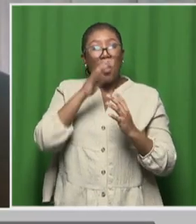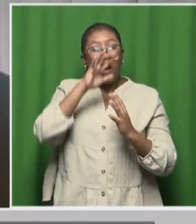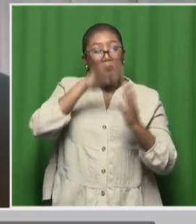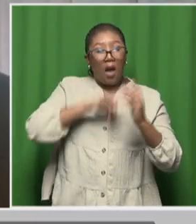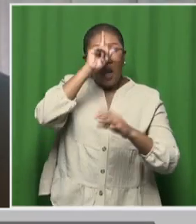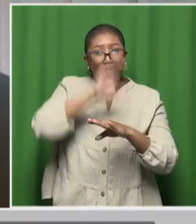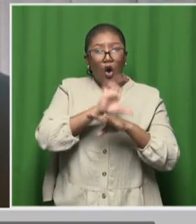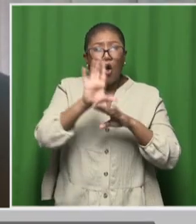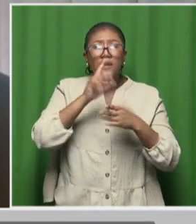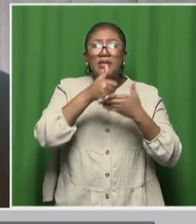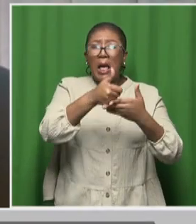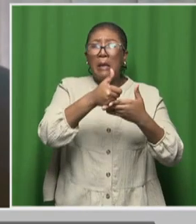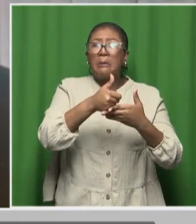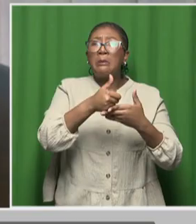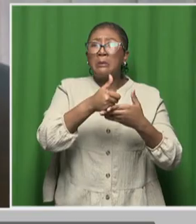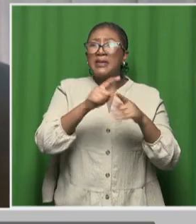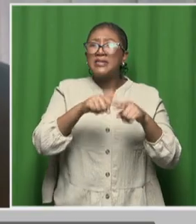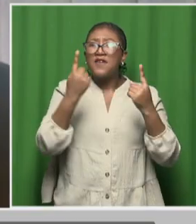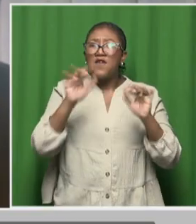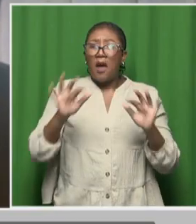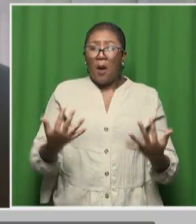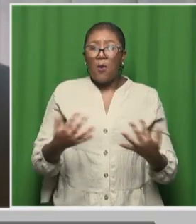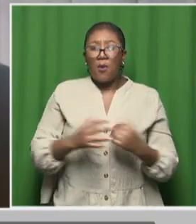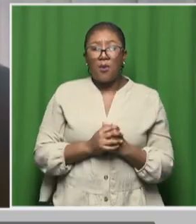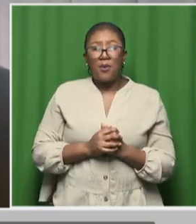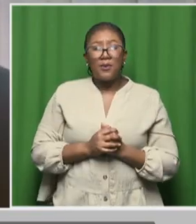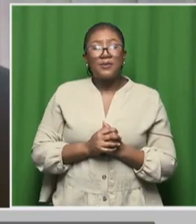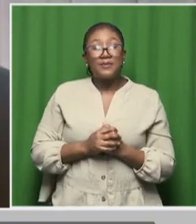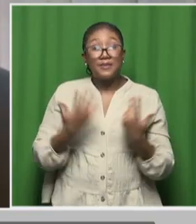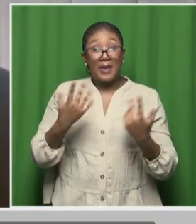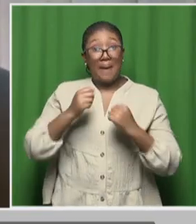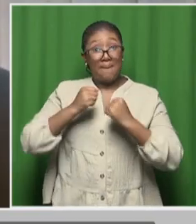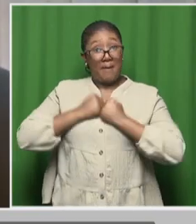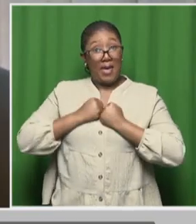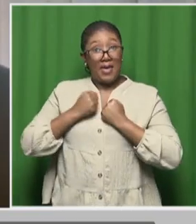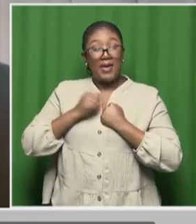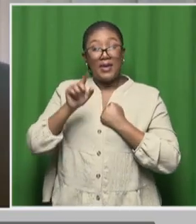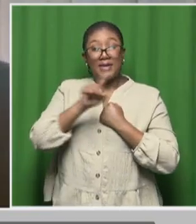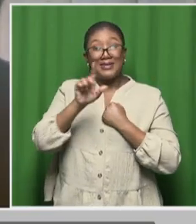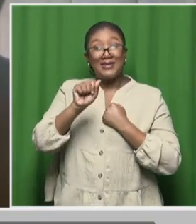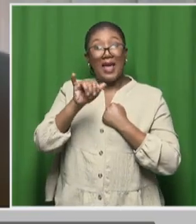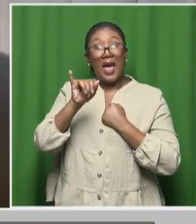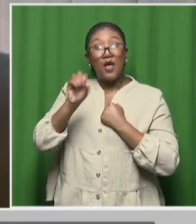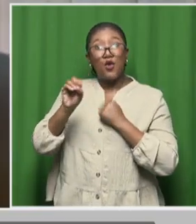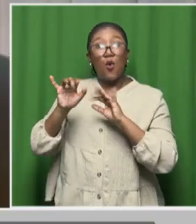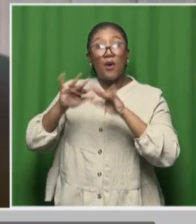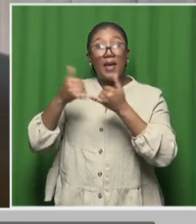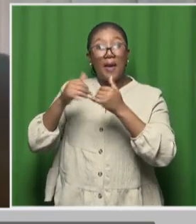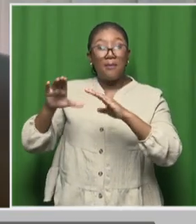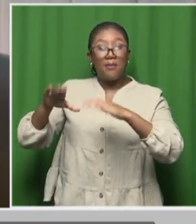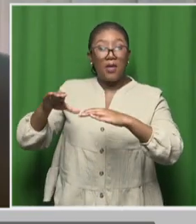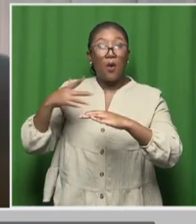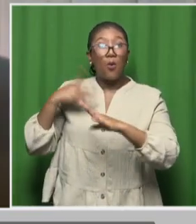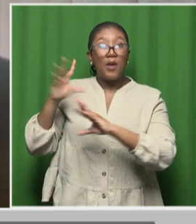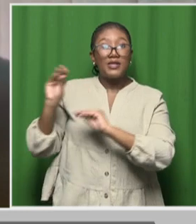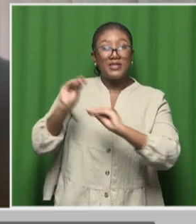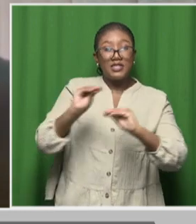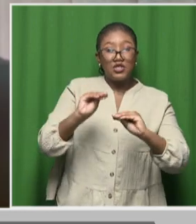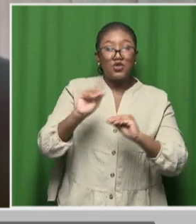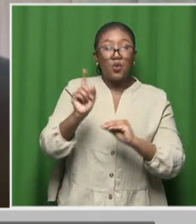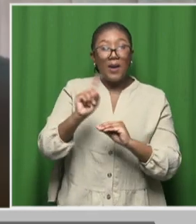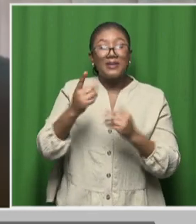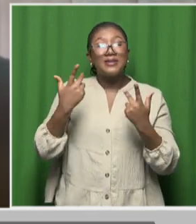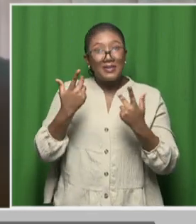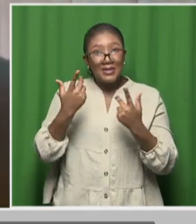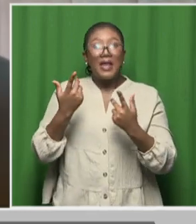apart? Okay, so with Zaio's courses, right? Like what we've been teaching is full stack web development,